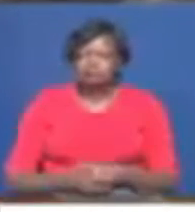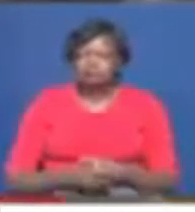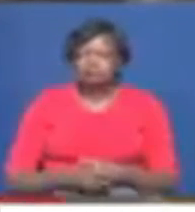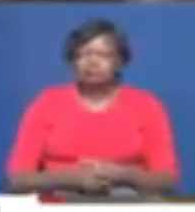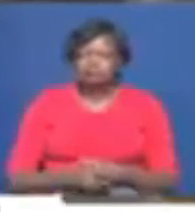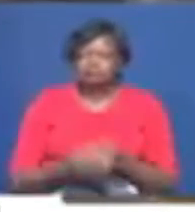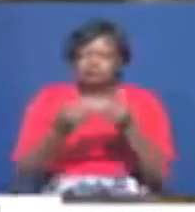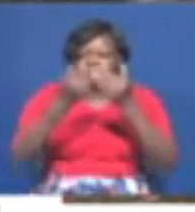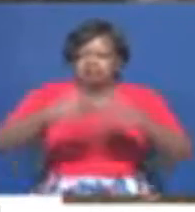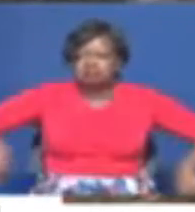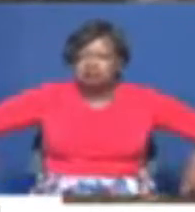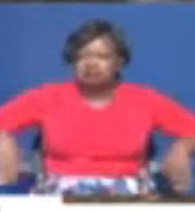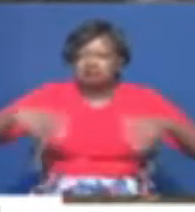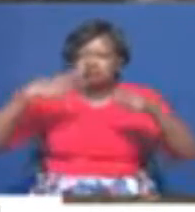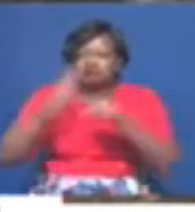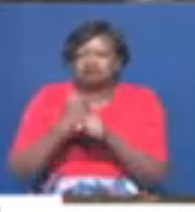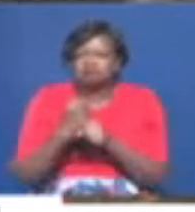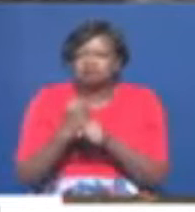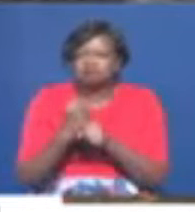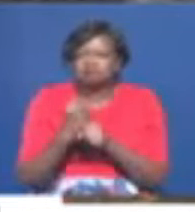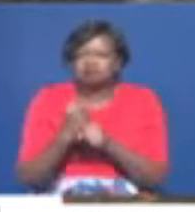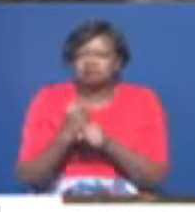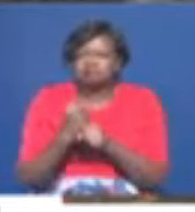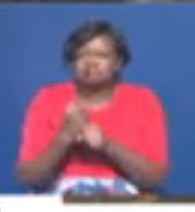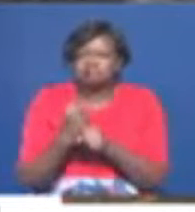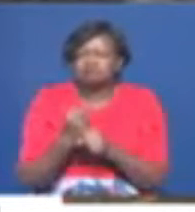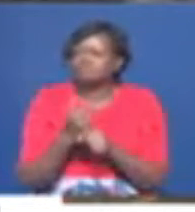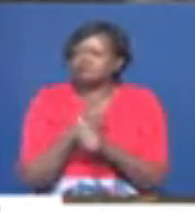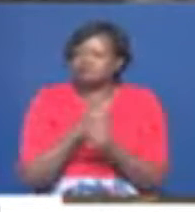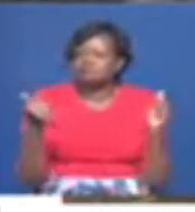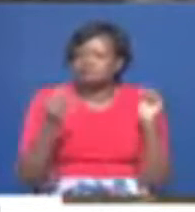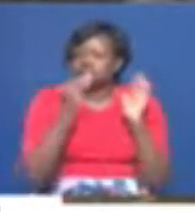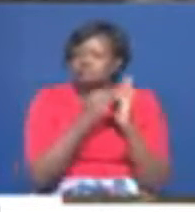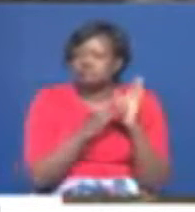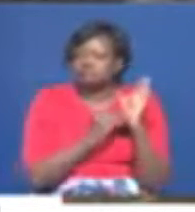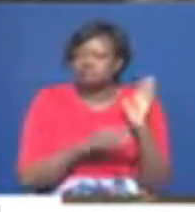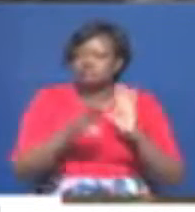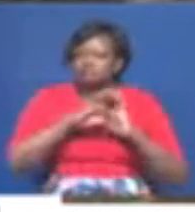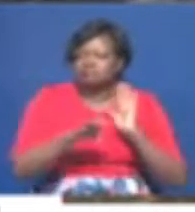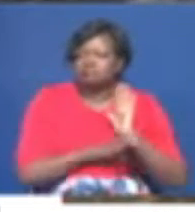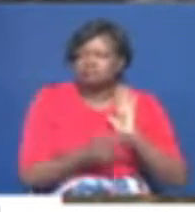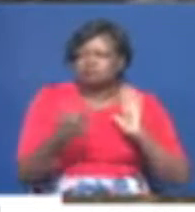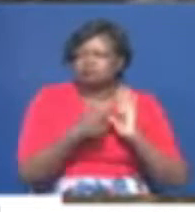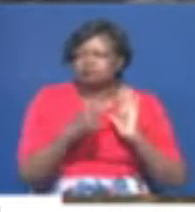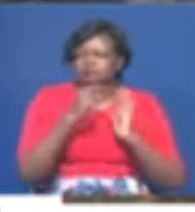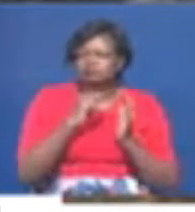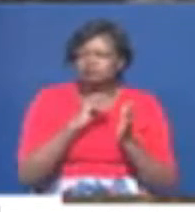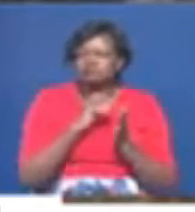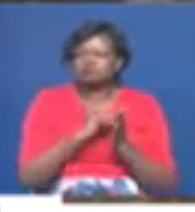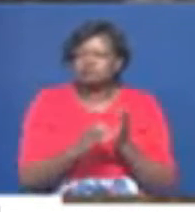non-partisan organization, is well documented in the Constitution. Article